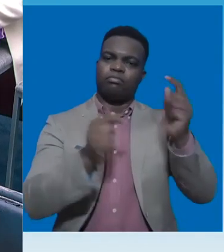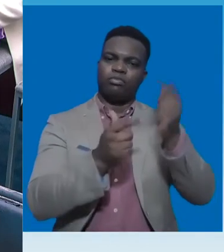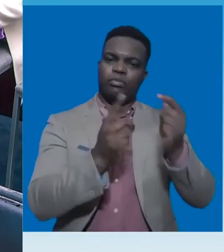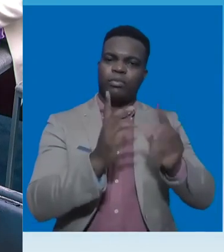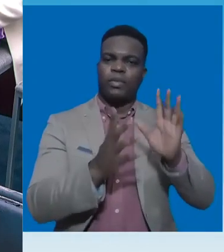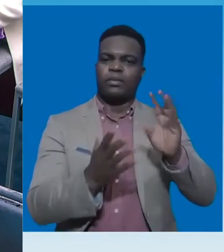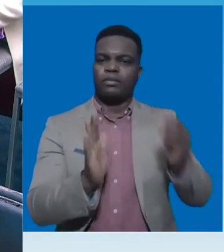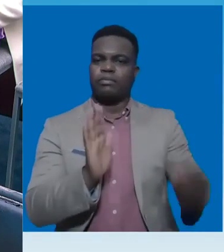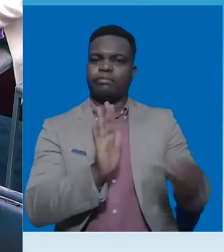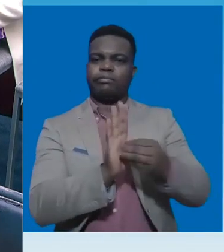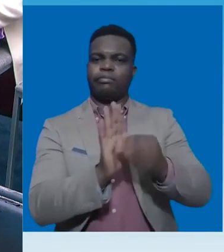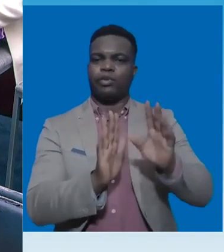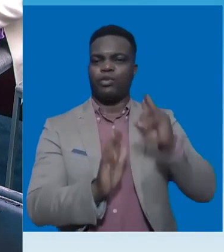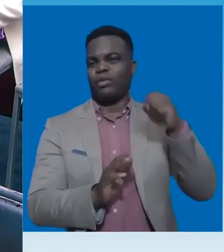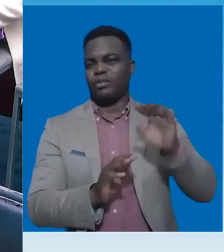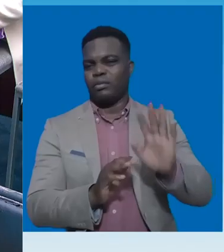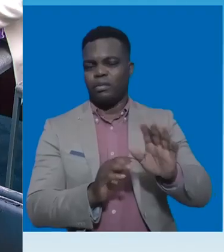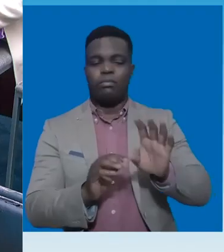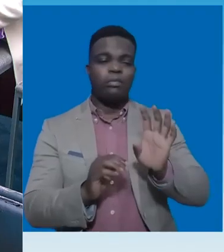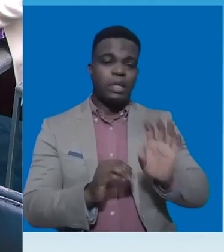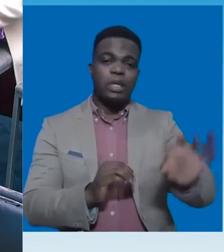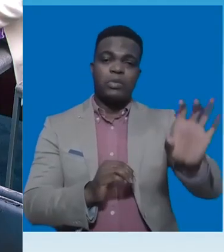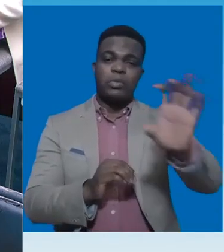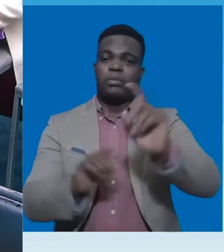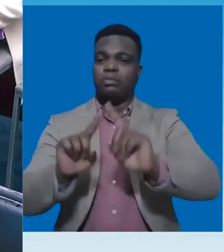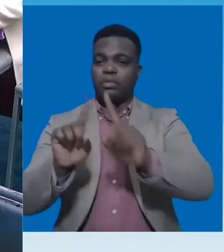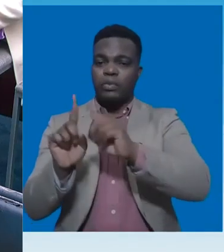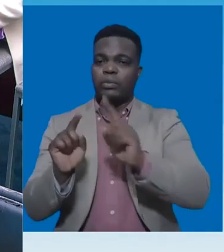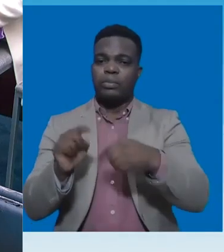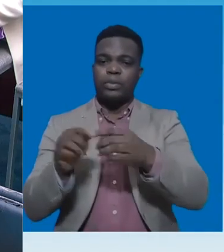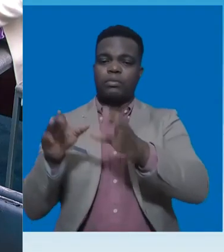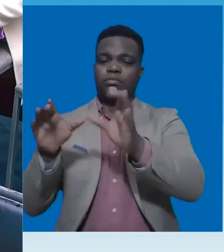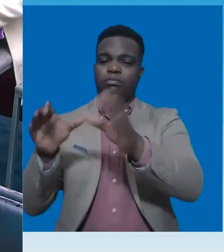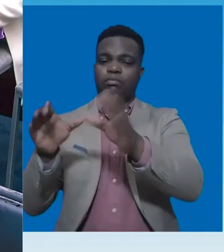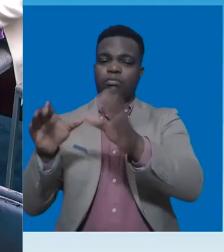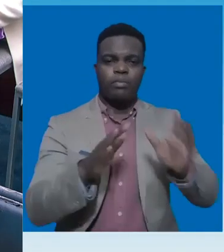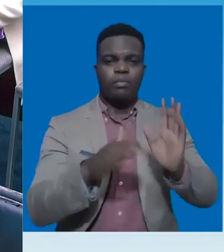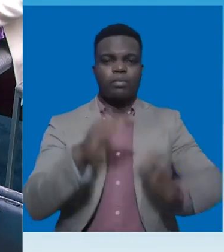to make disability inclusion a lived reality. And I thank you, Madam Moderator.